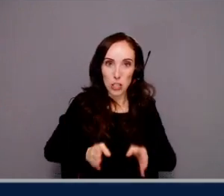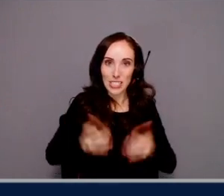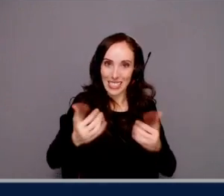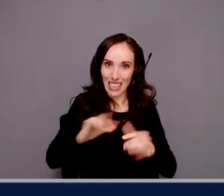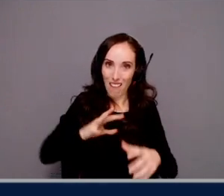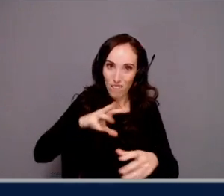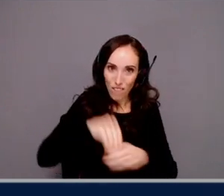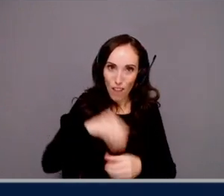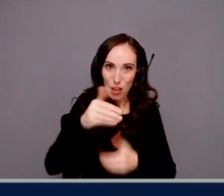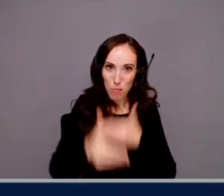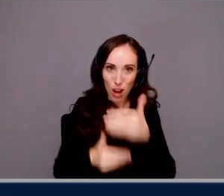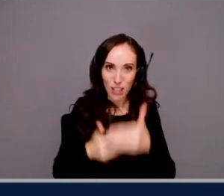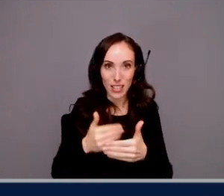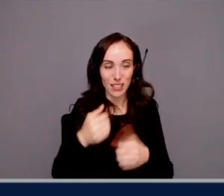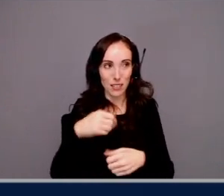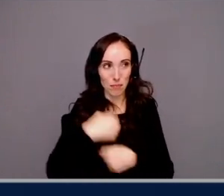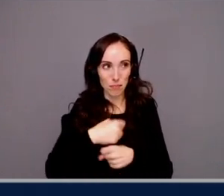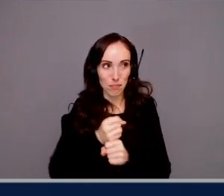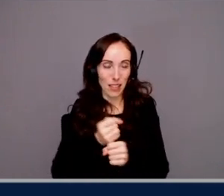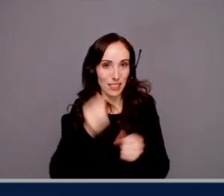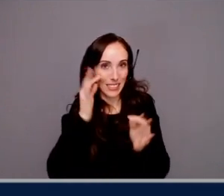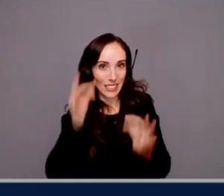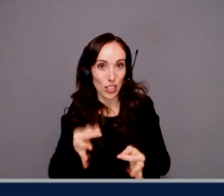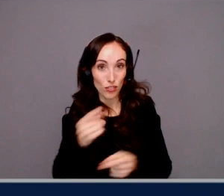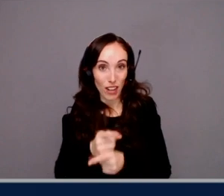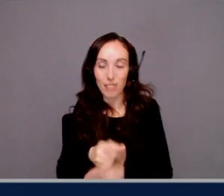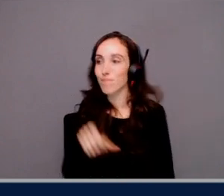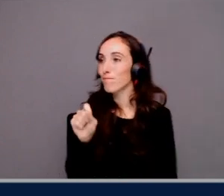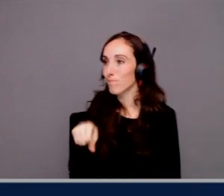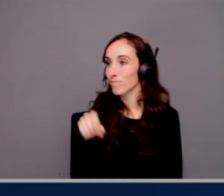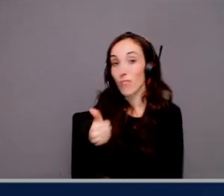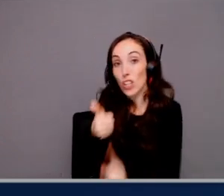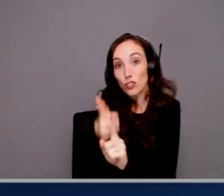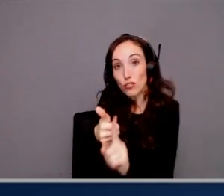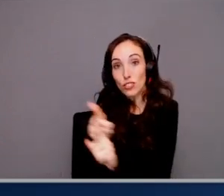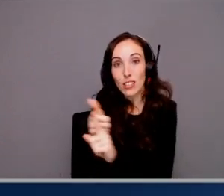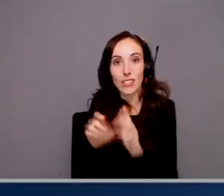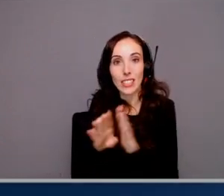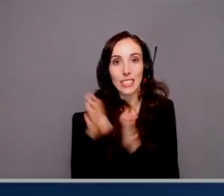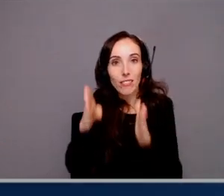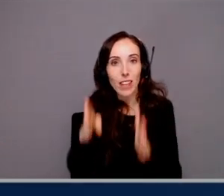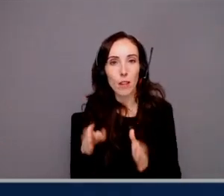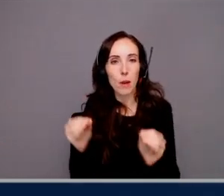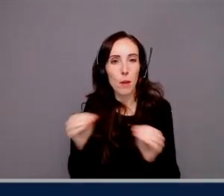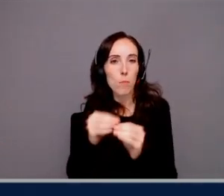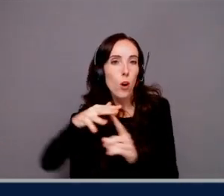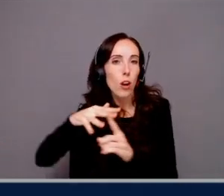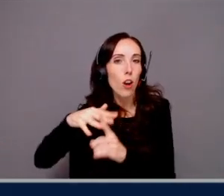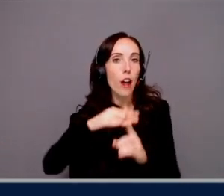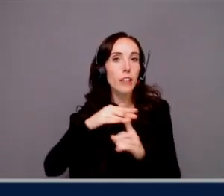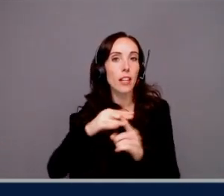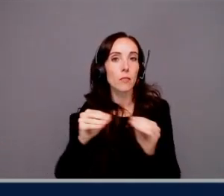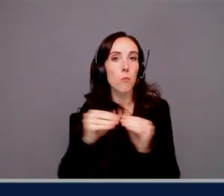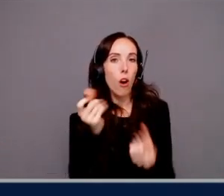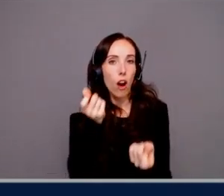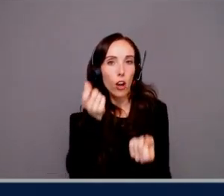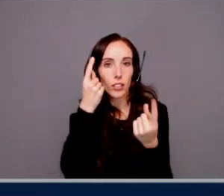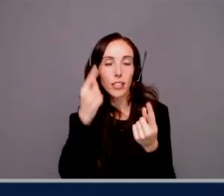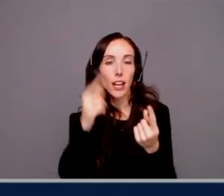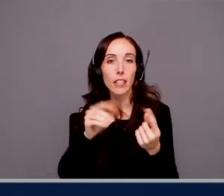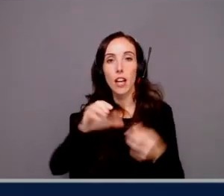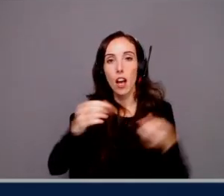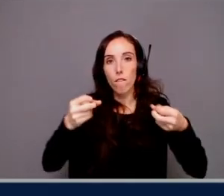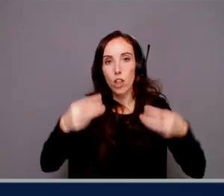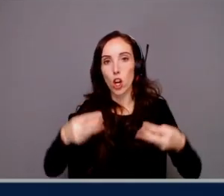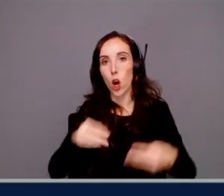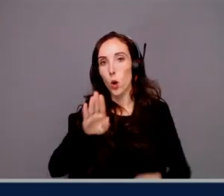decide whether or not you want to accept. Right, because at the end of the day, you as a developer have more context and understanding of your code base. Right. Right, we are looking at